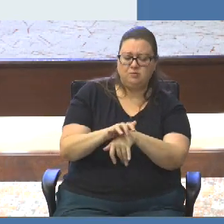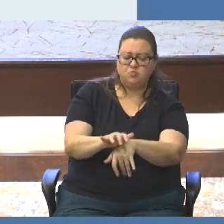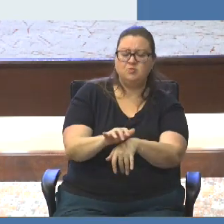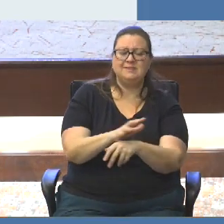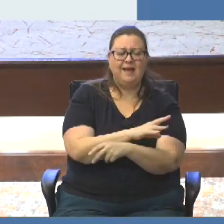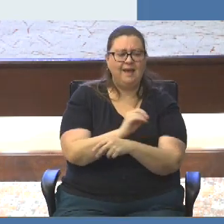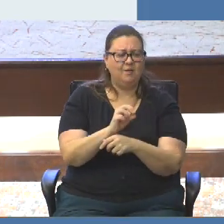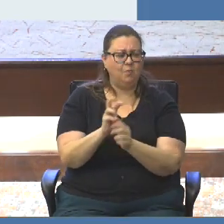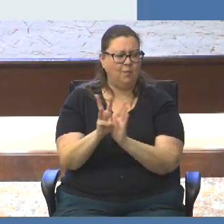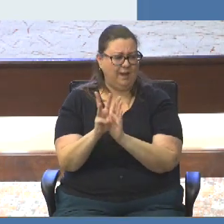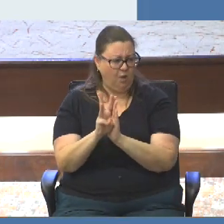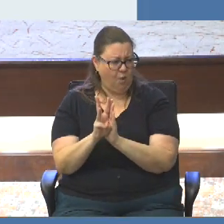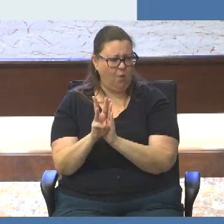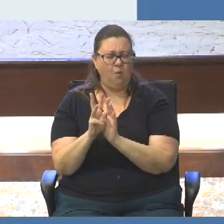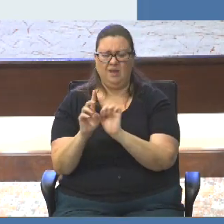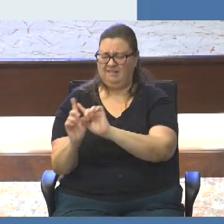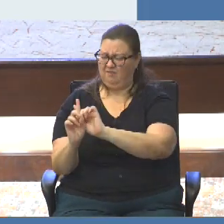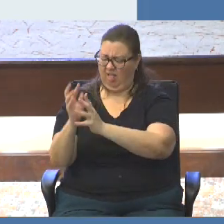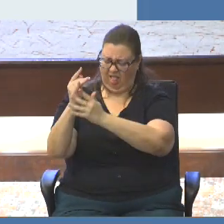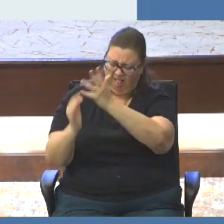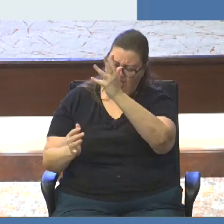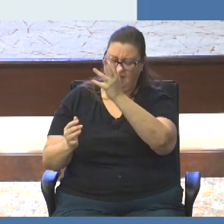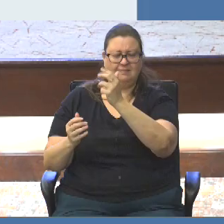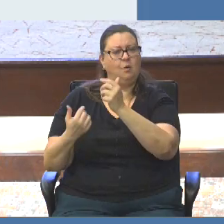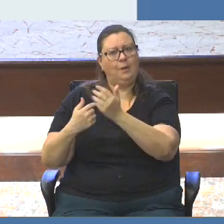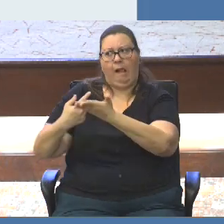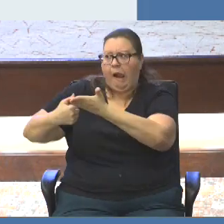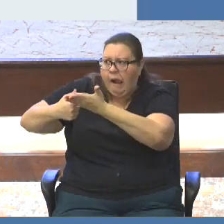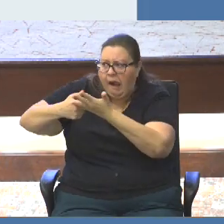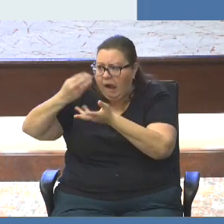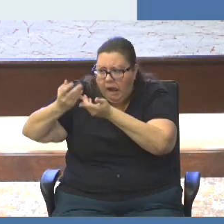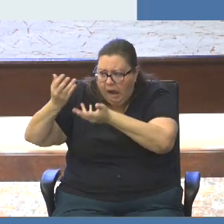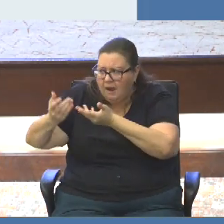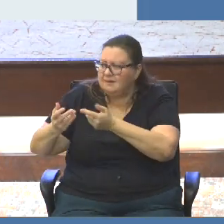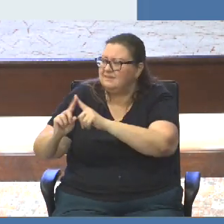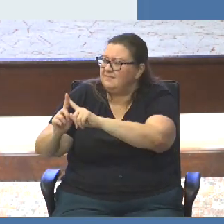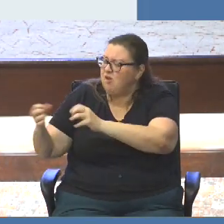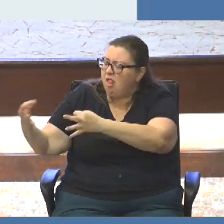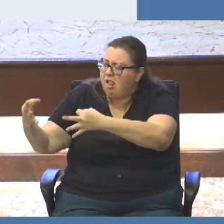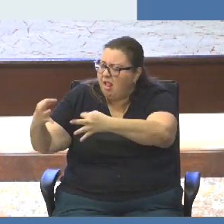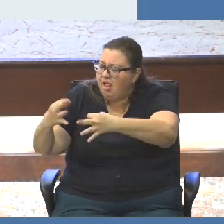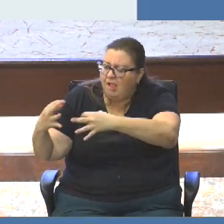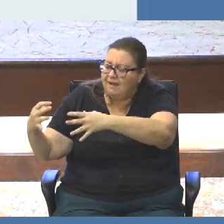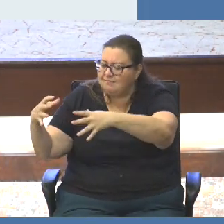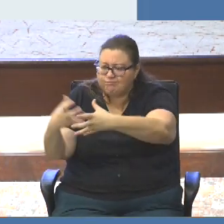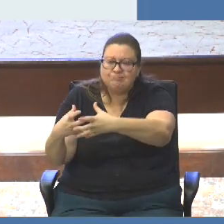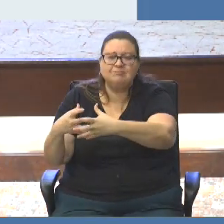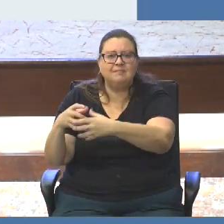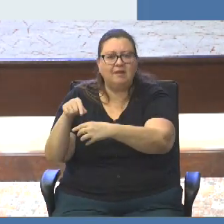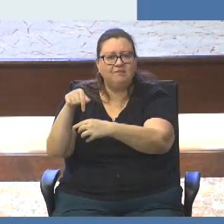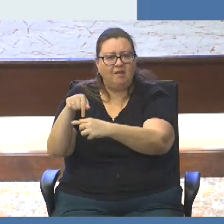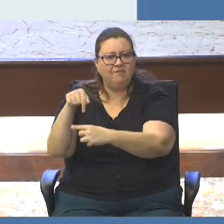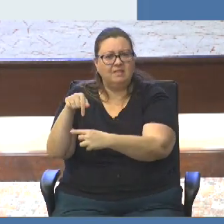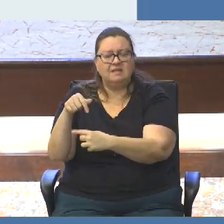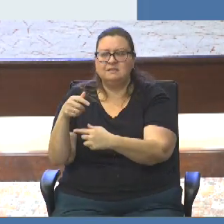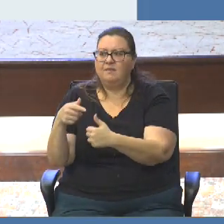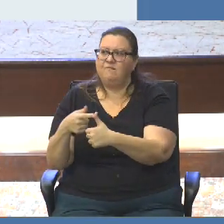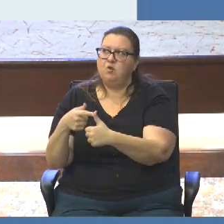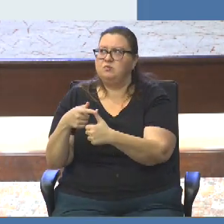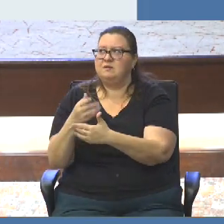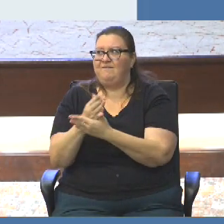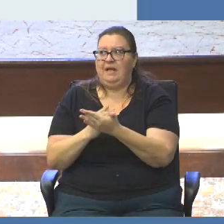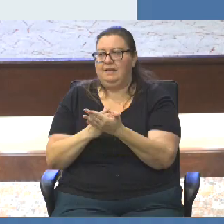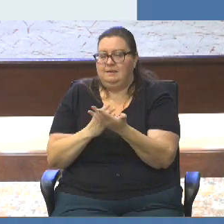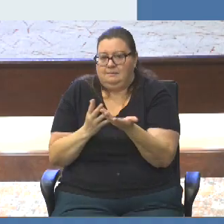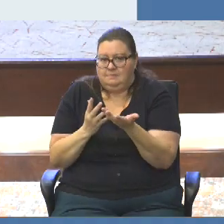Nube, and these are just a few of the many discussions that were had as part of this first phase